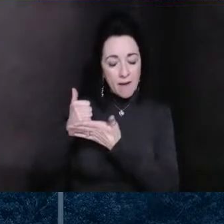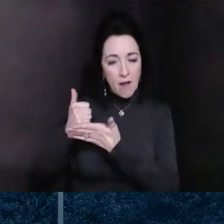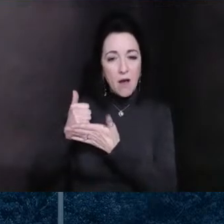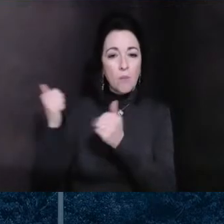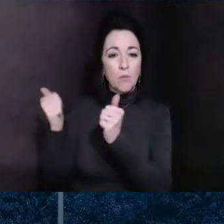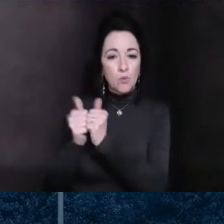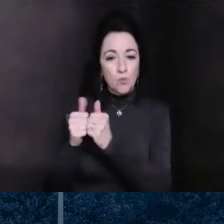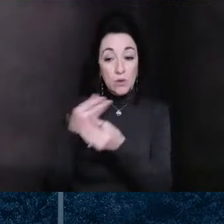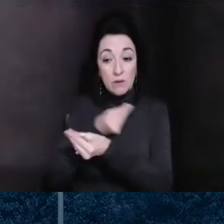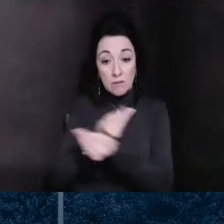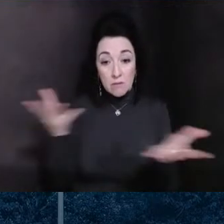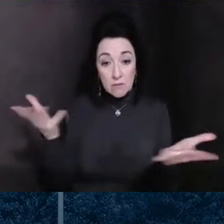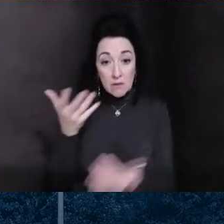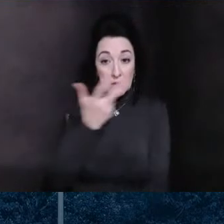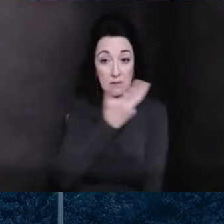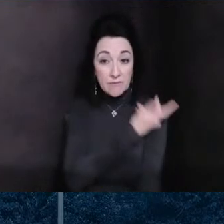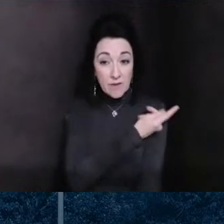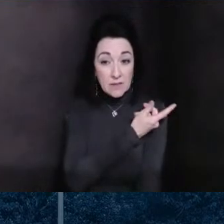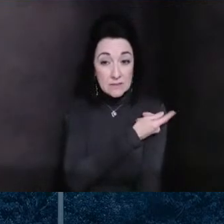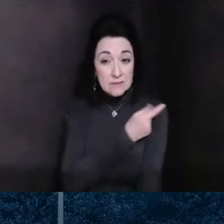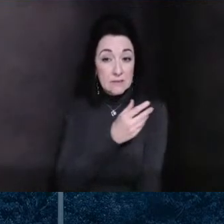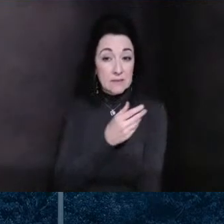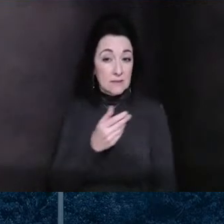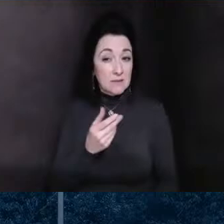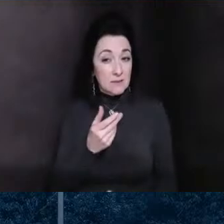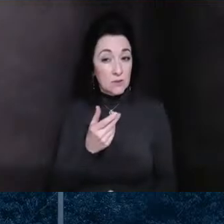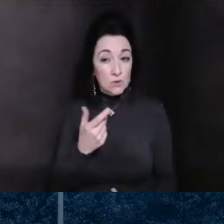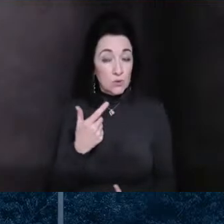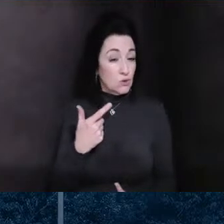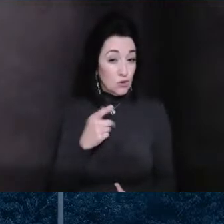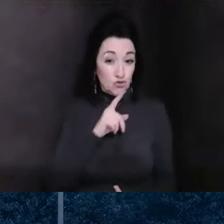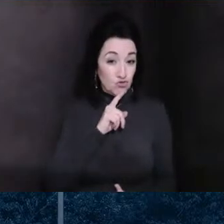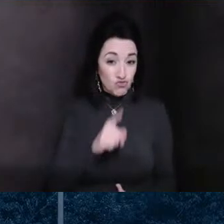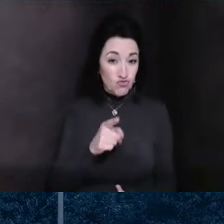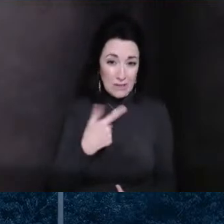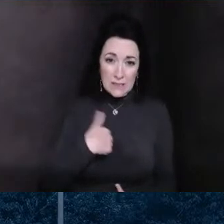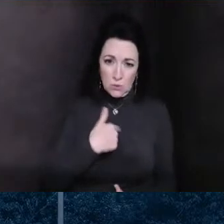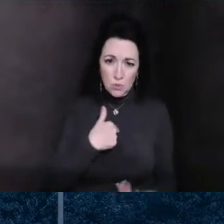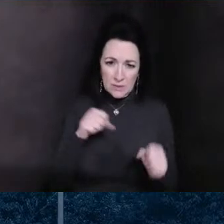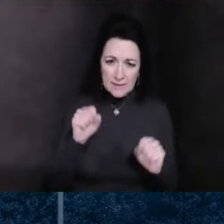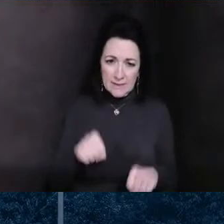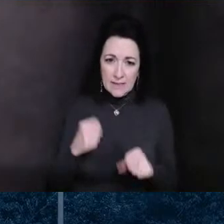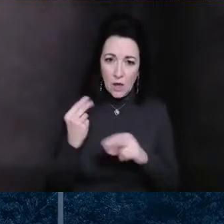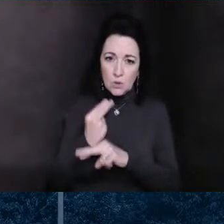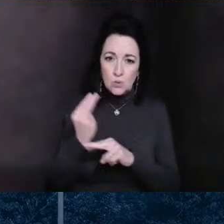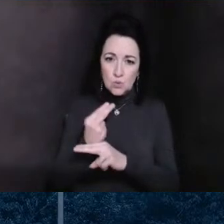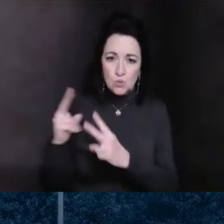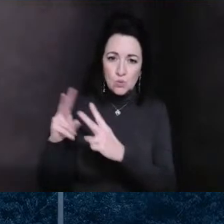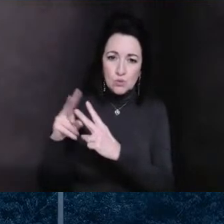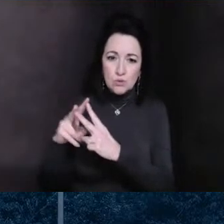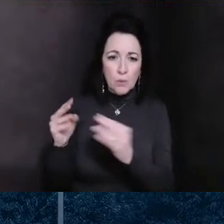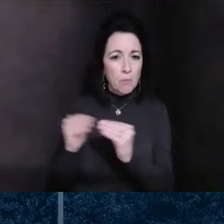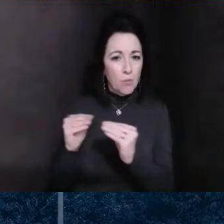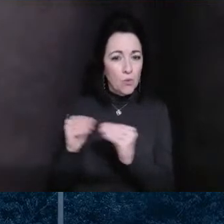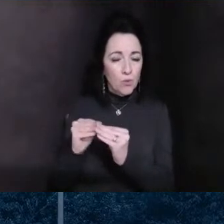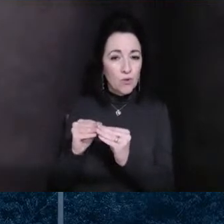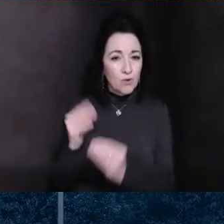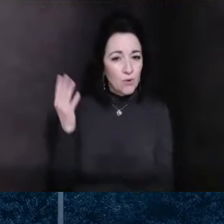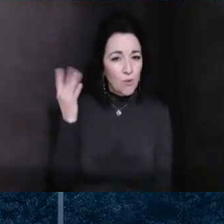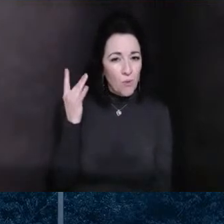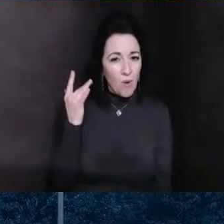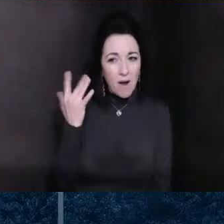vaccine. Kind of at a point right now where we're not using them to their full capacity. It goes back to that supply issue that the governor